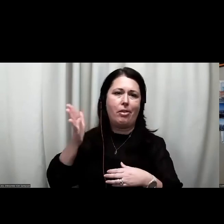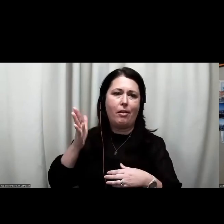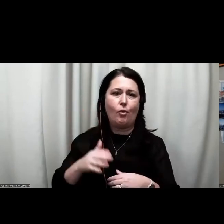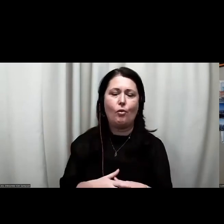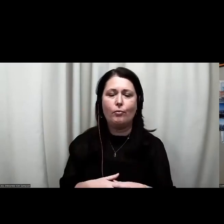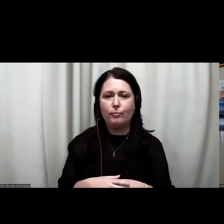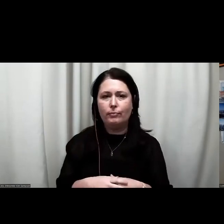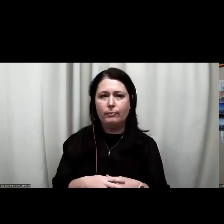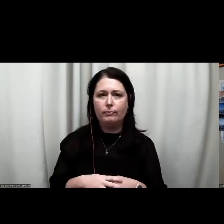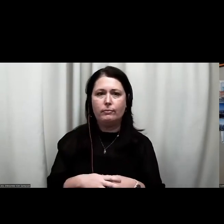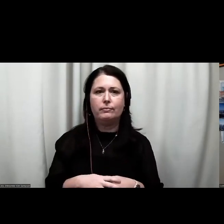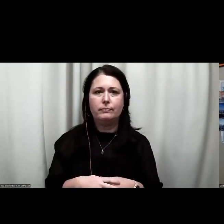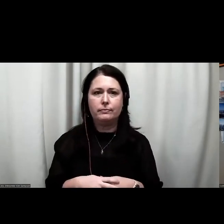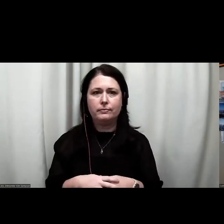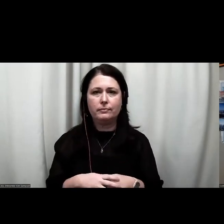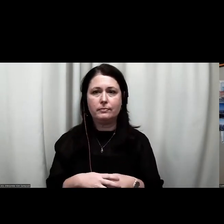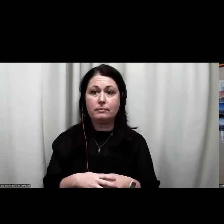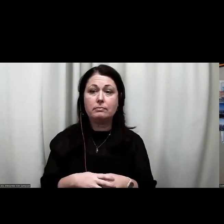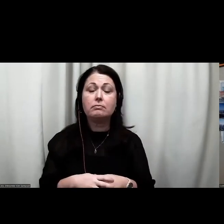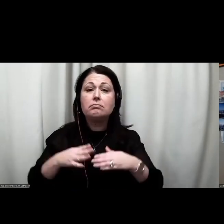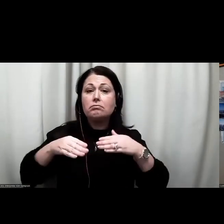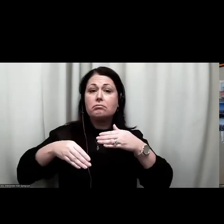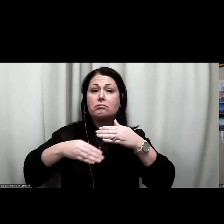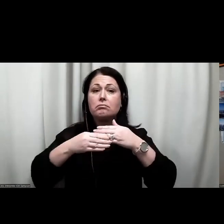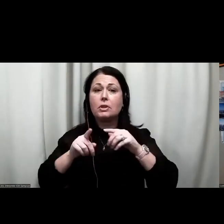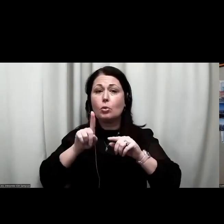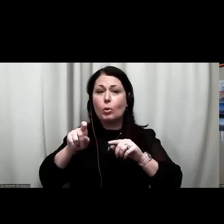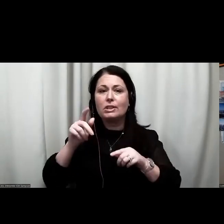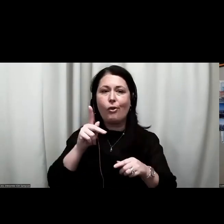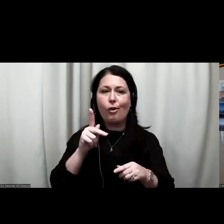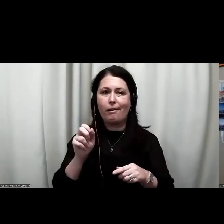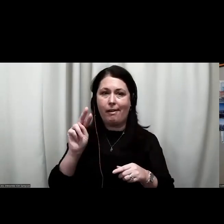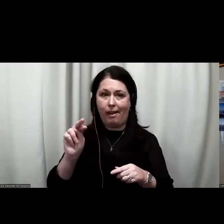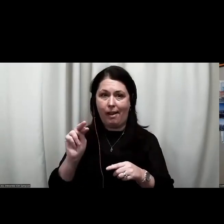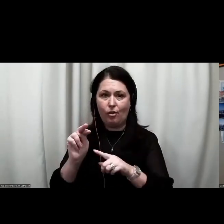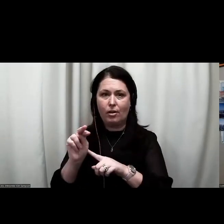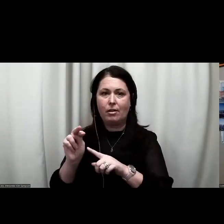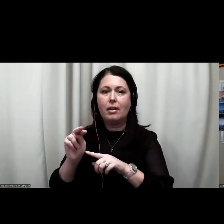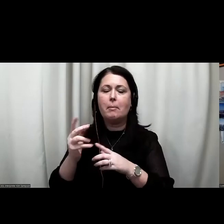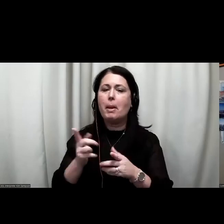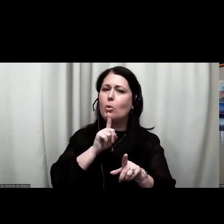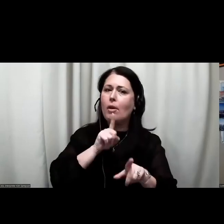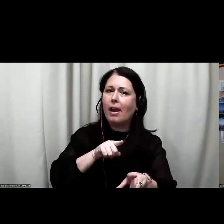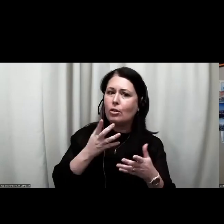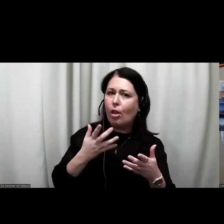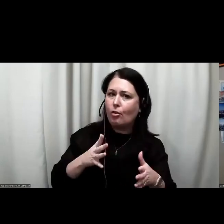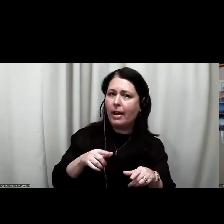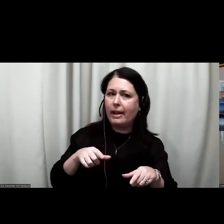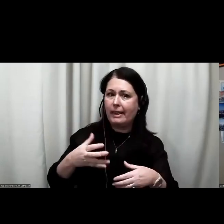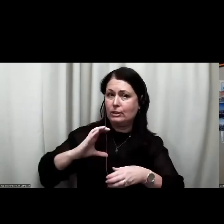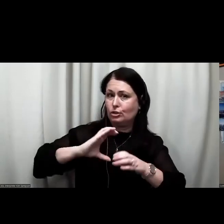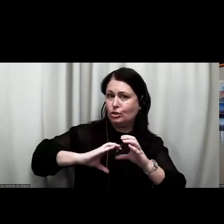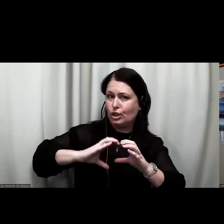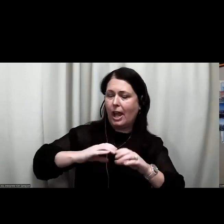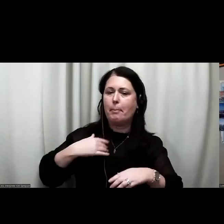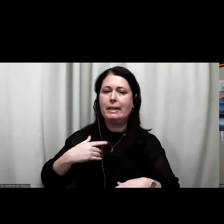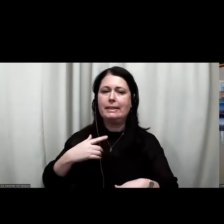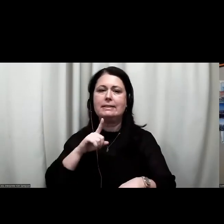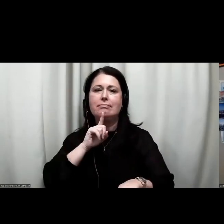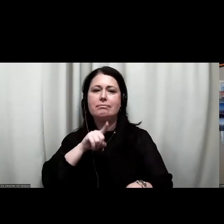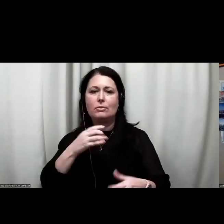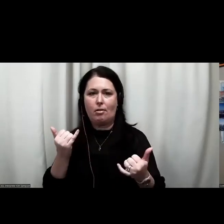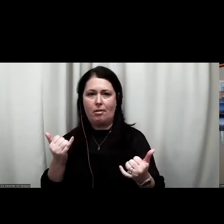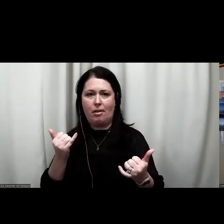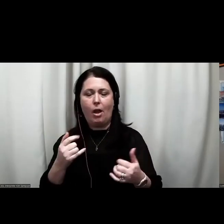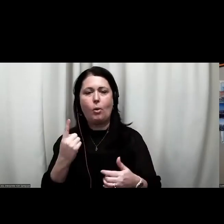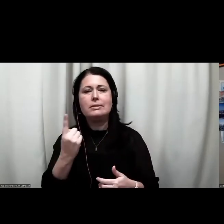reference. One additional question for Karen. I see you answered it here, but if you wouldn't mind answering it to the group as well.